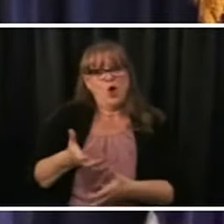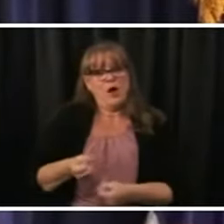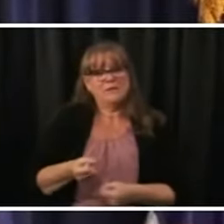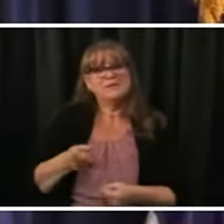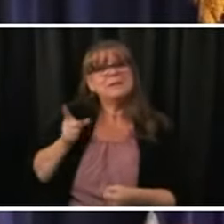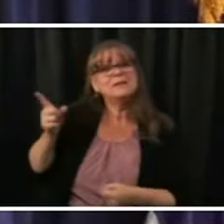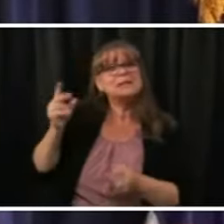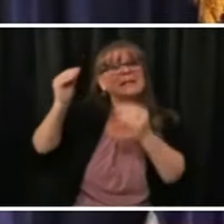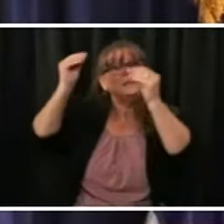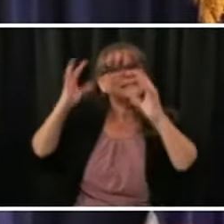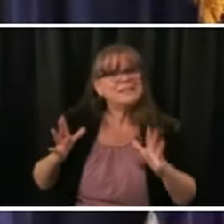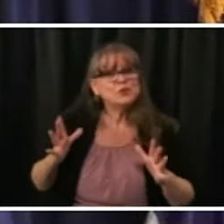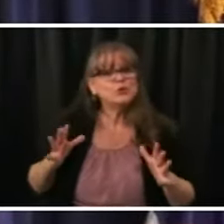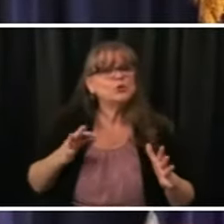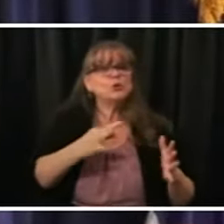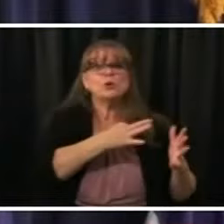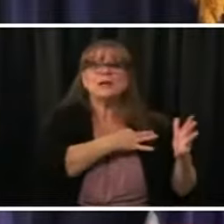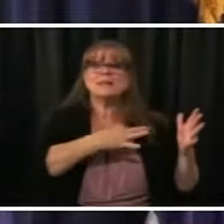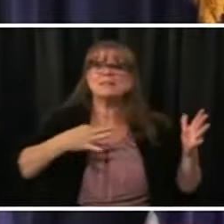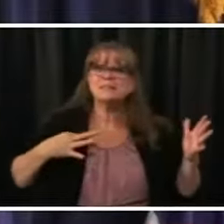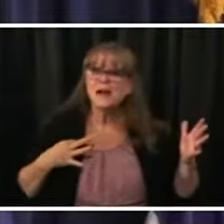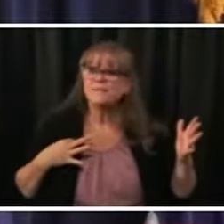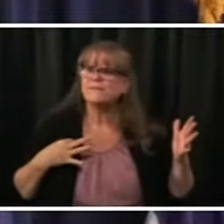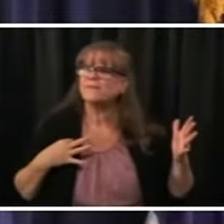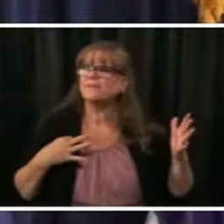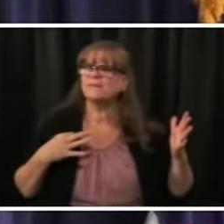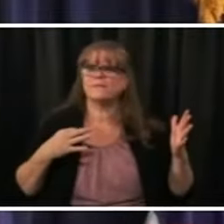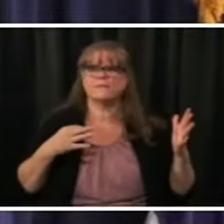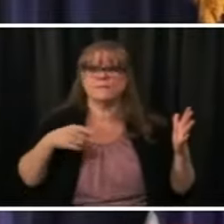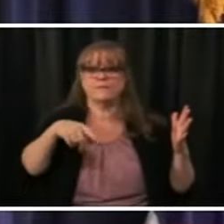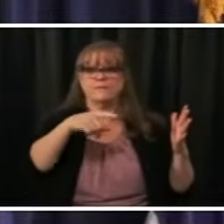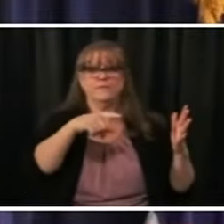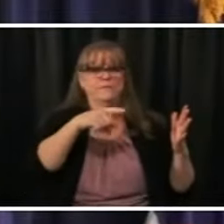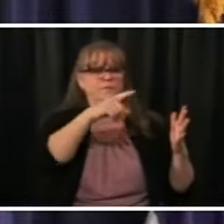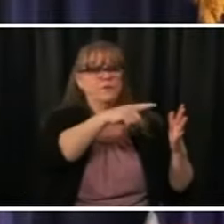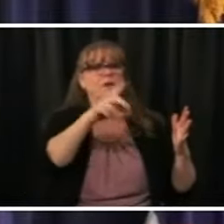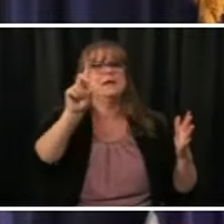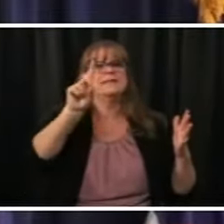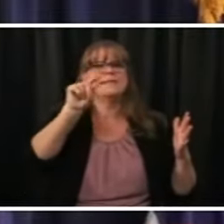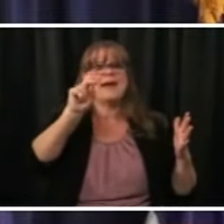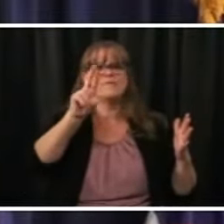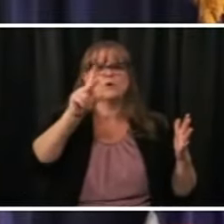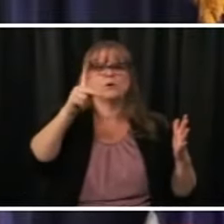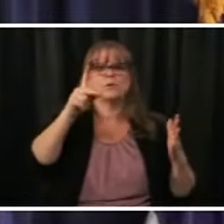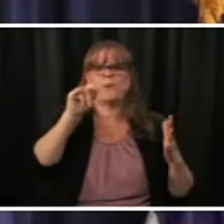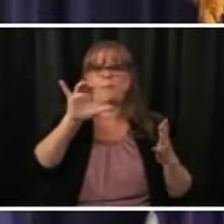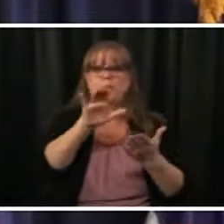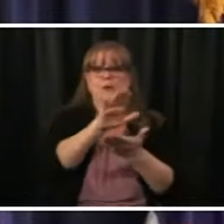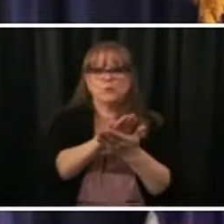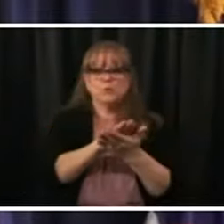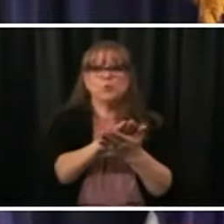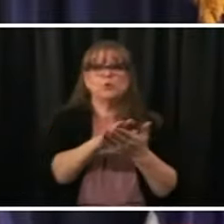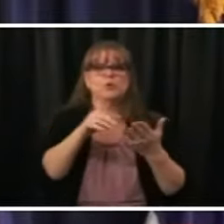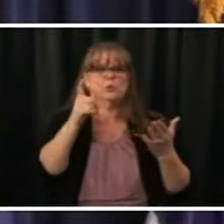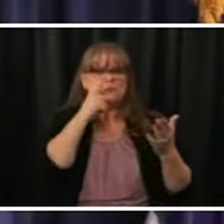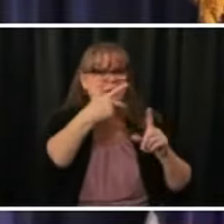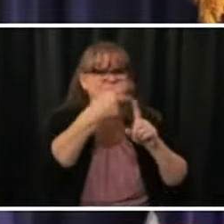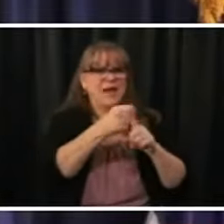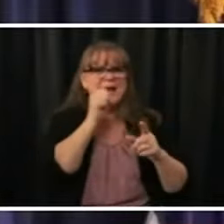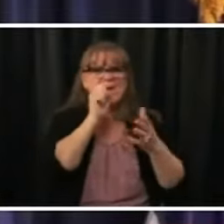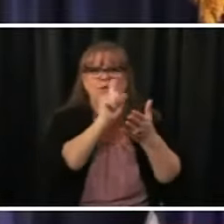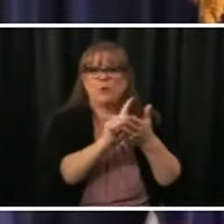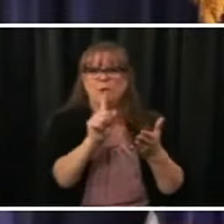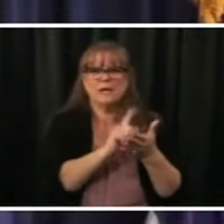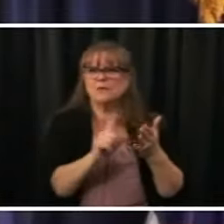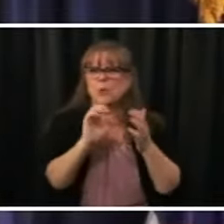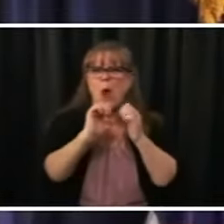out? And DPS, they've said they're expecting about 1,000 doses a week, and that doesn't seem possible to hit all their employees who would be eligible by the end of the